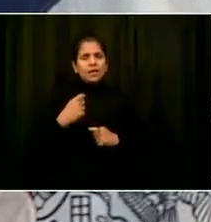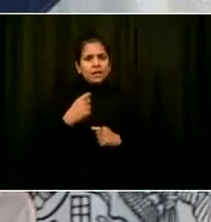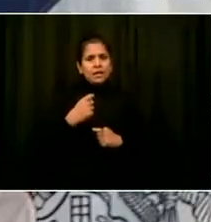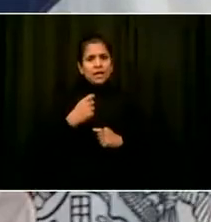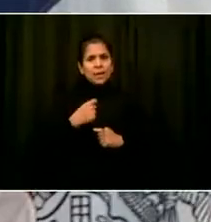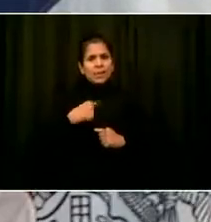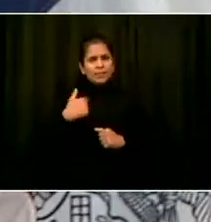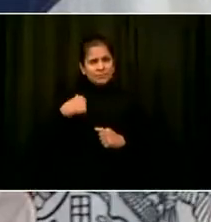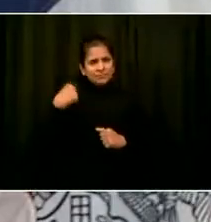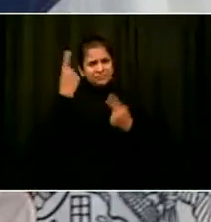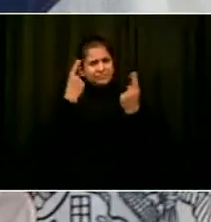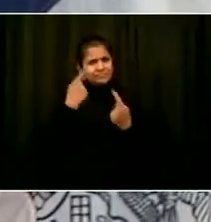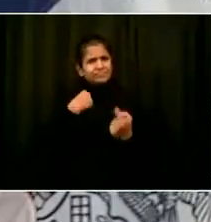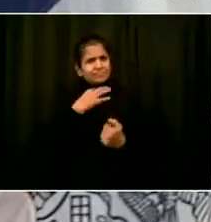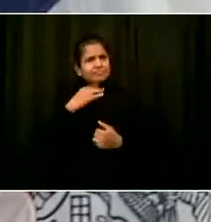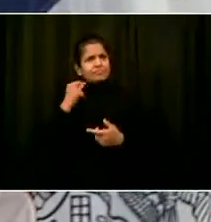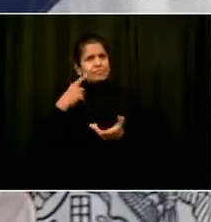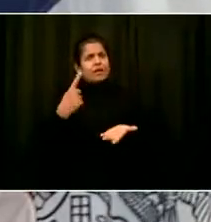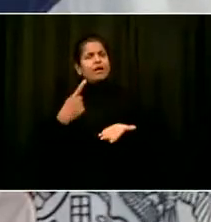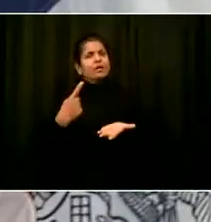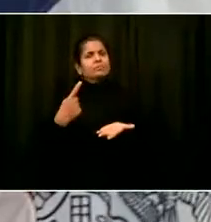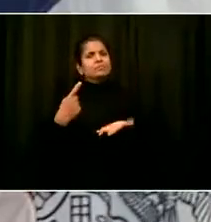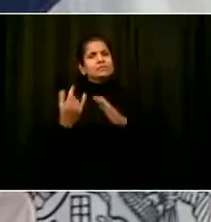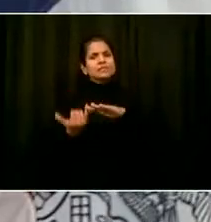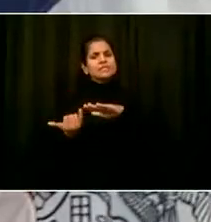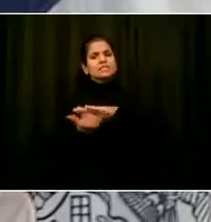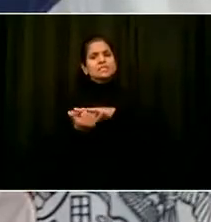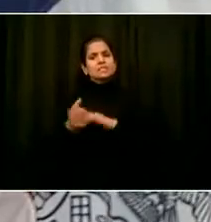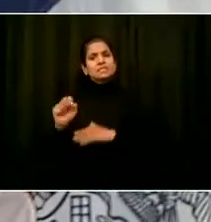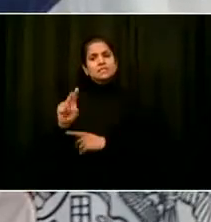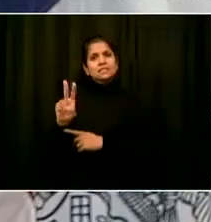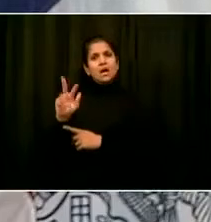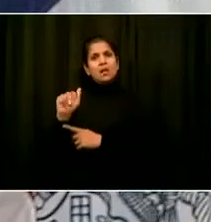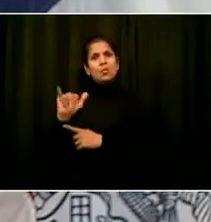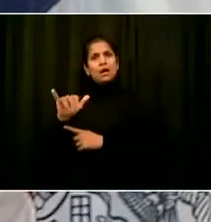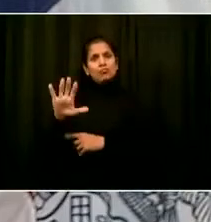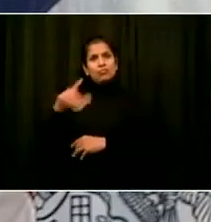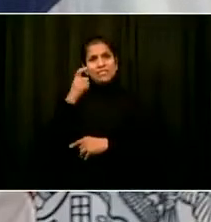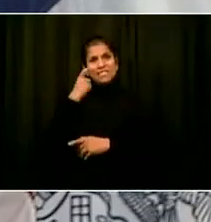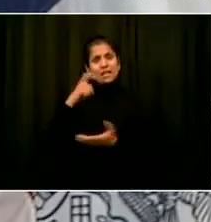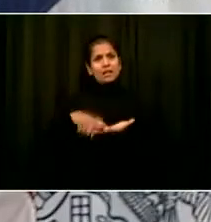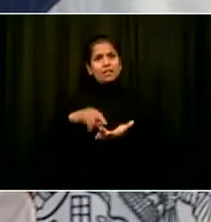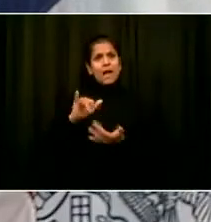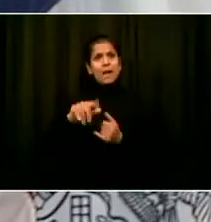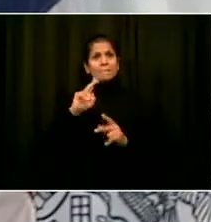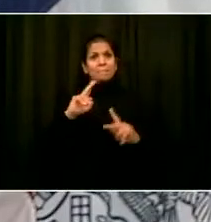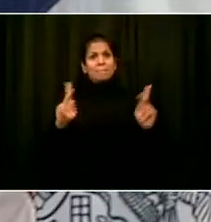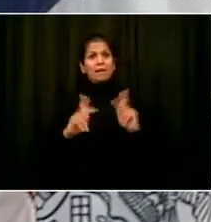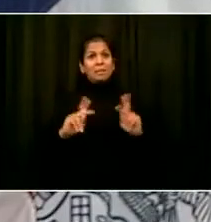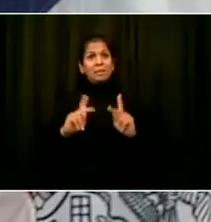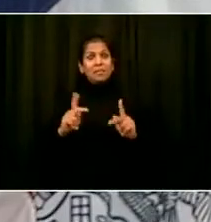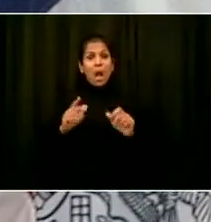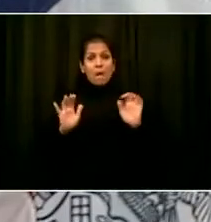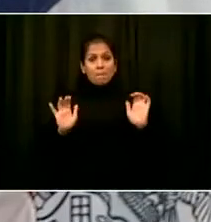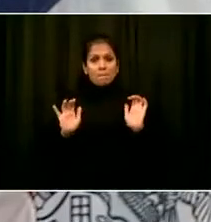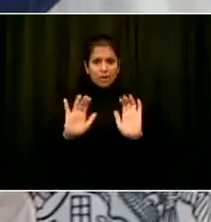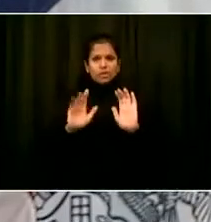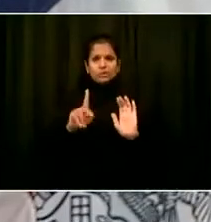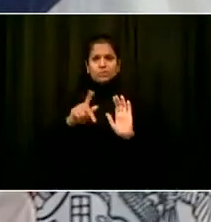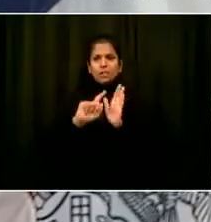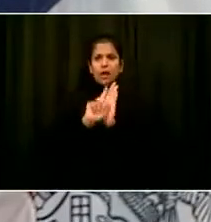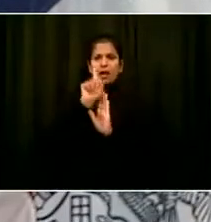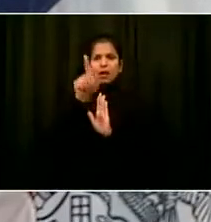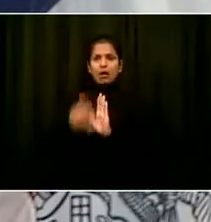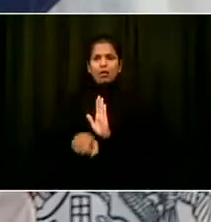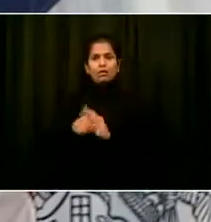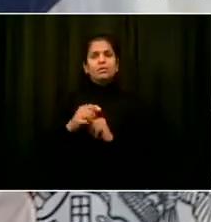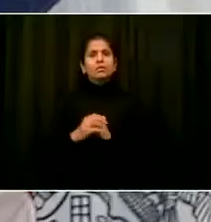uh Subway pushings they have been more frequent they're on the rise so how are you addressing the mental health